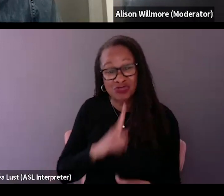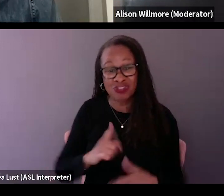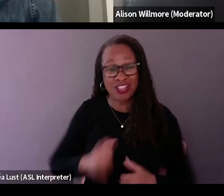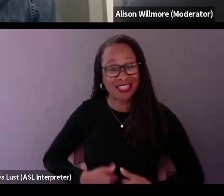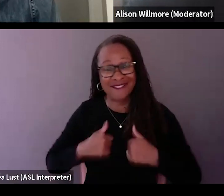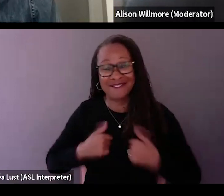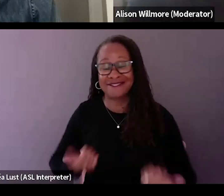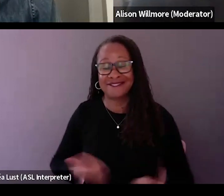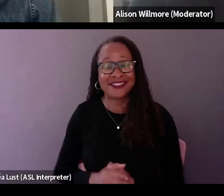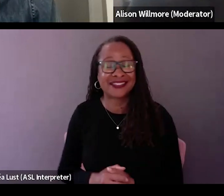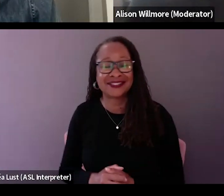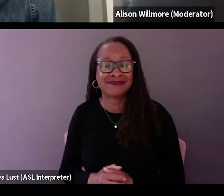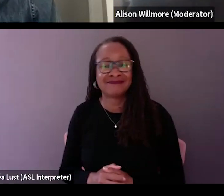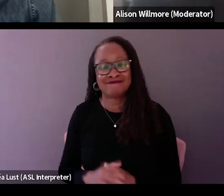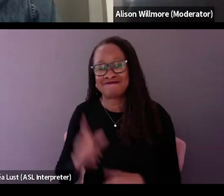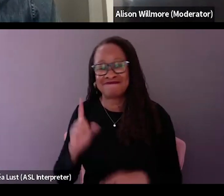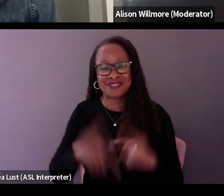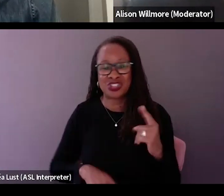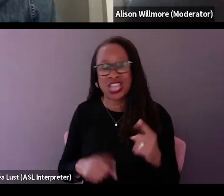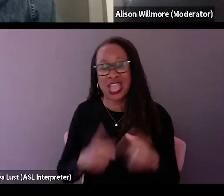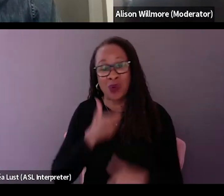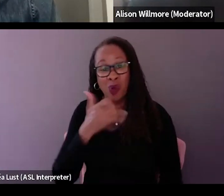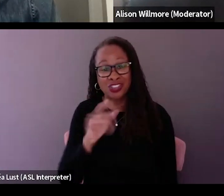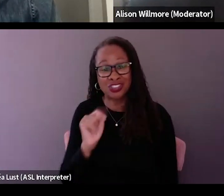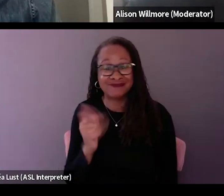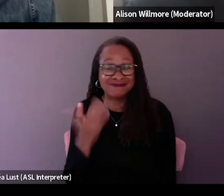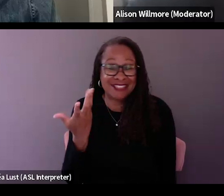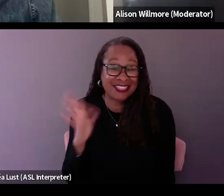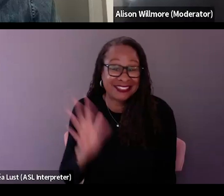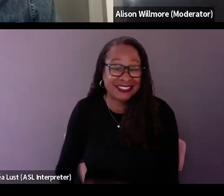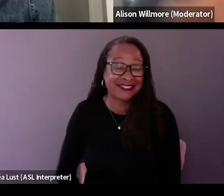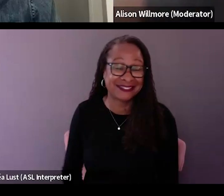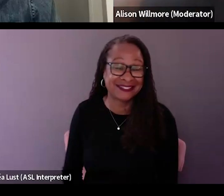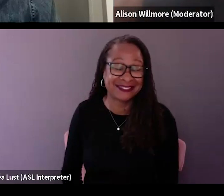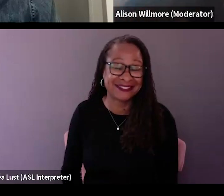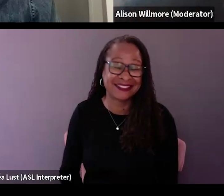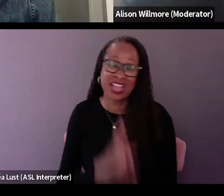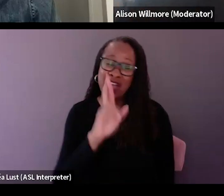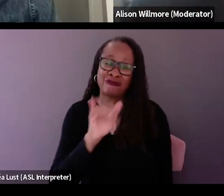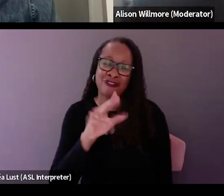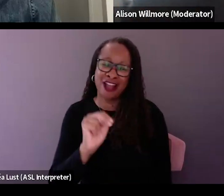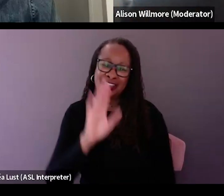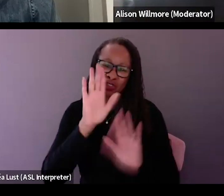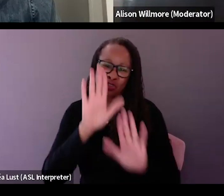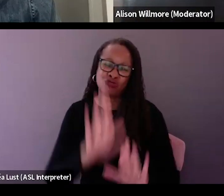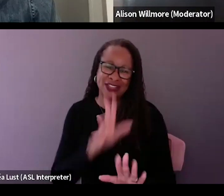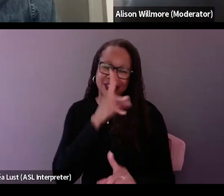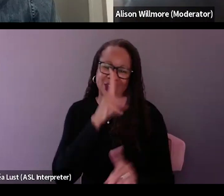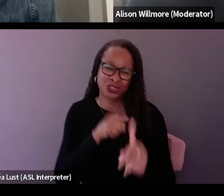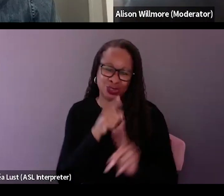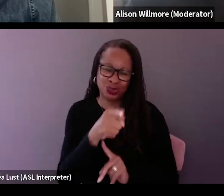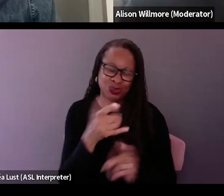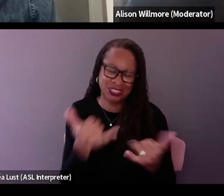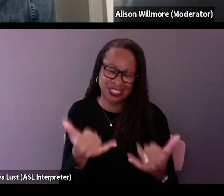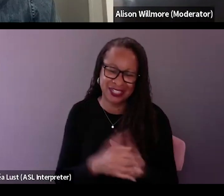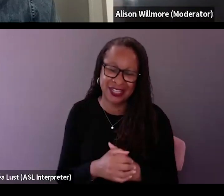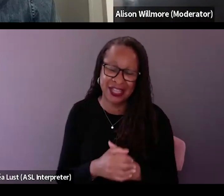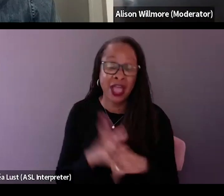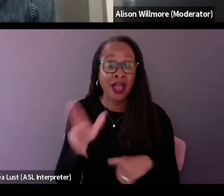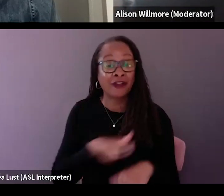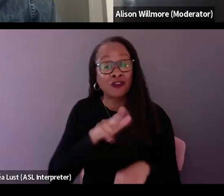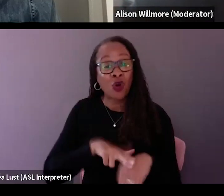it. Ryan, it was so great to get to talk to you. And of course, Pamela Love Story, streaming on Netflix.